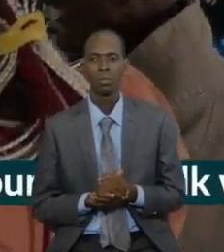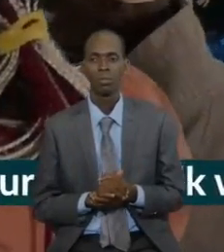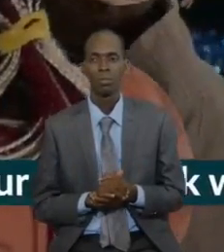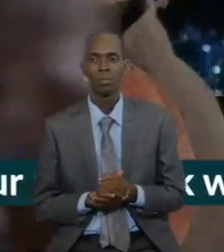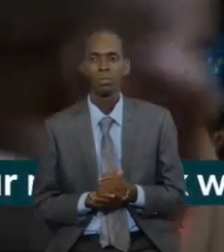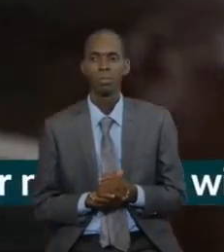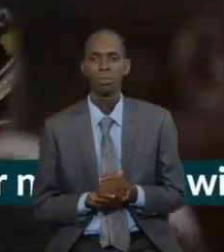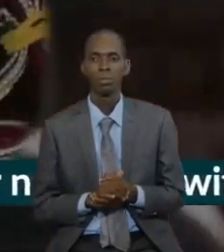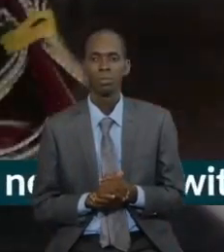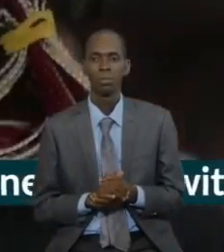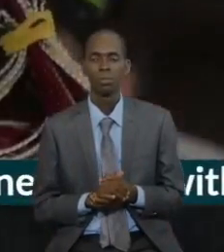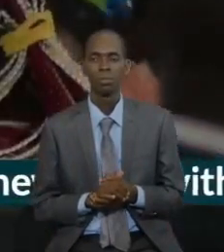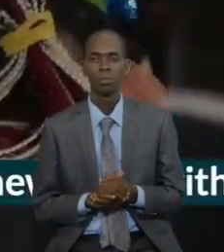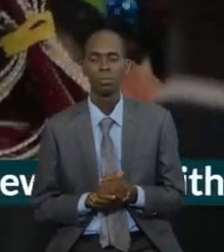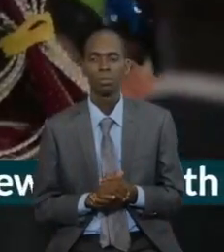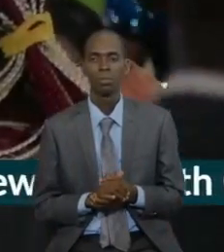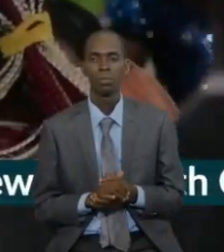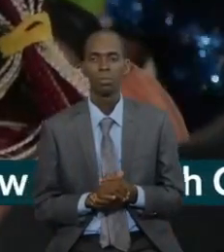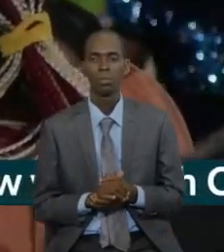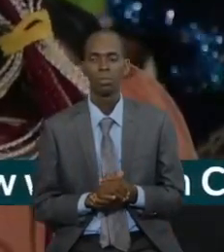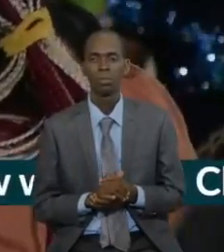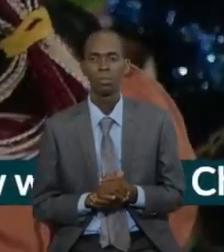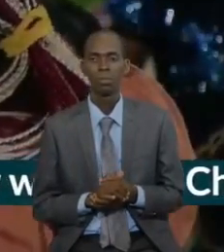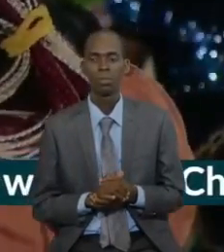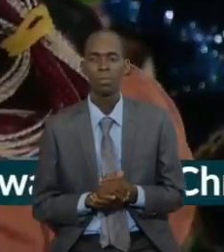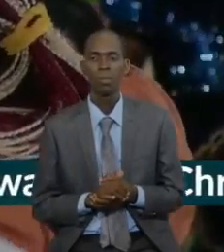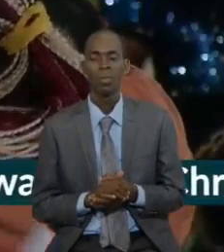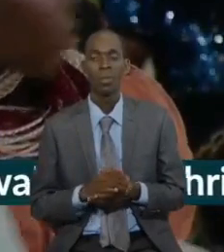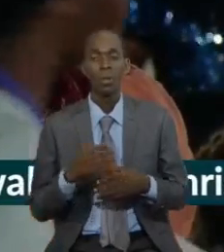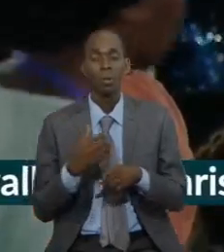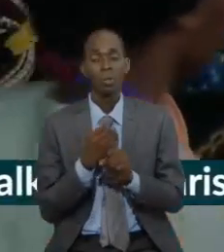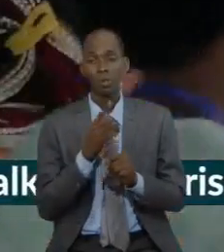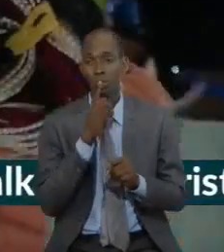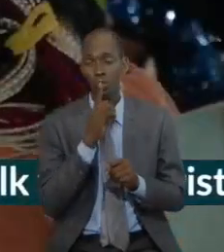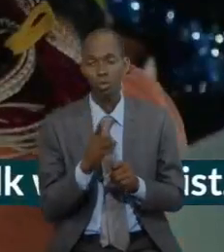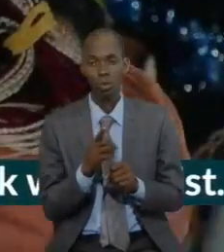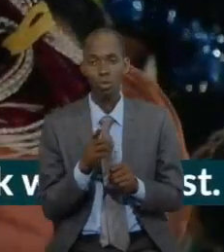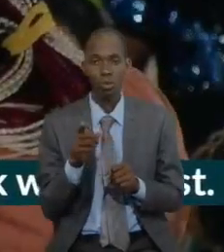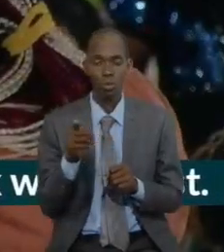The converts will ensure they keep standing and get their names written down.